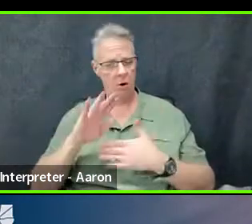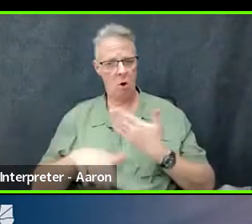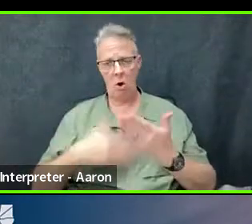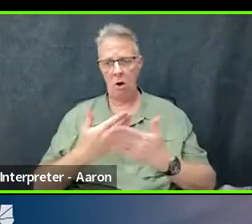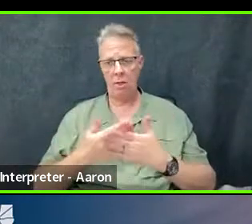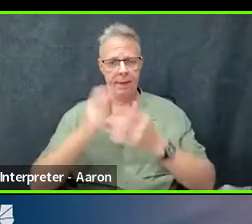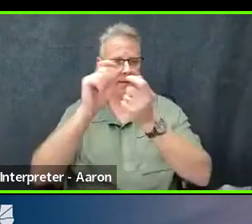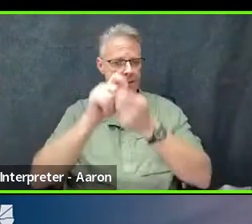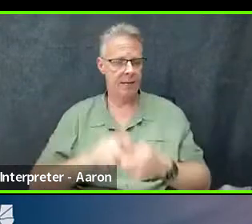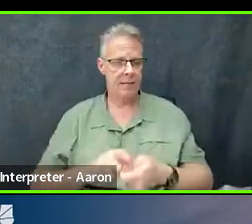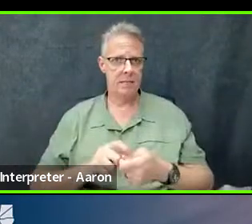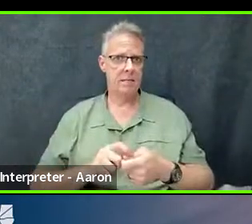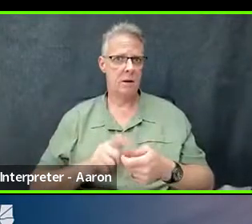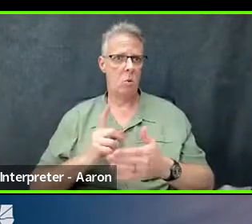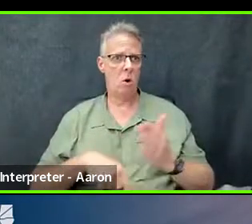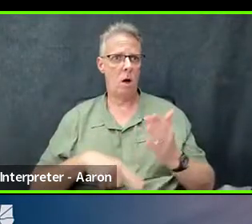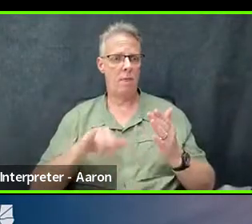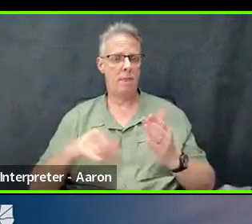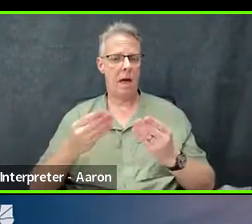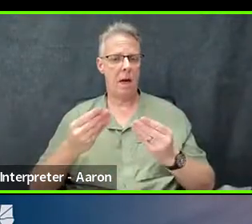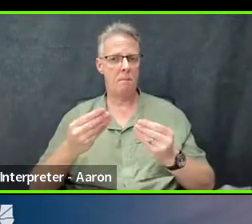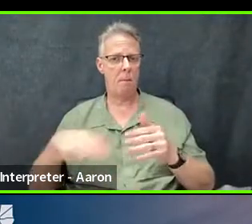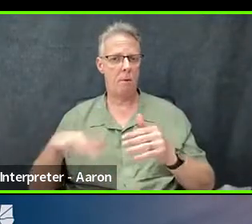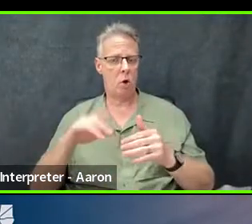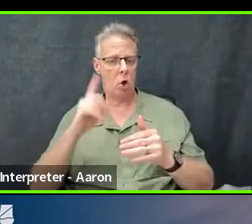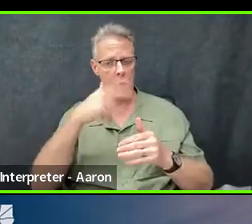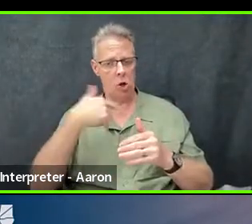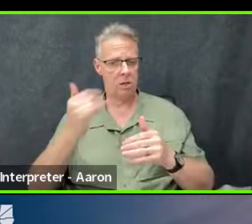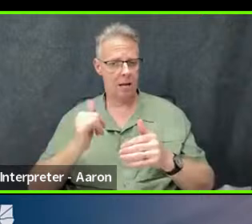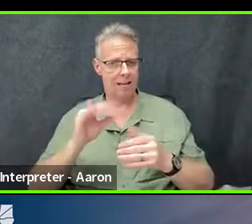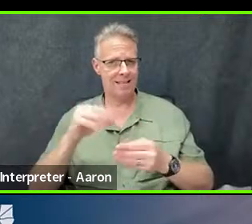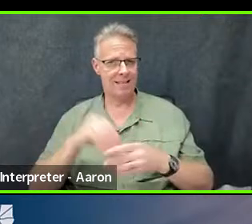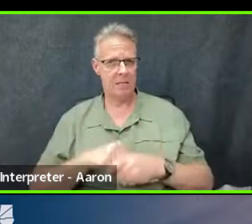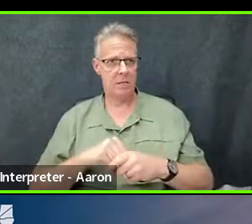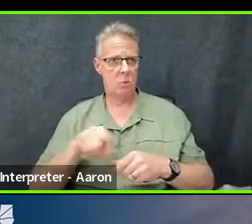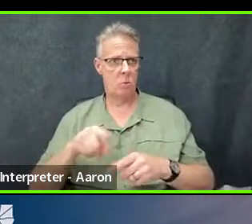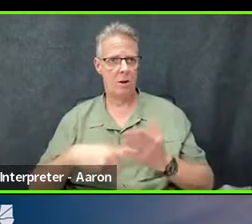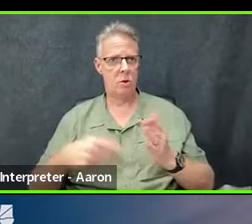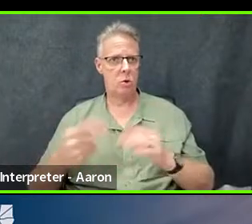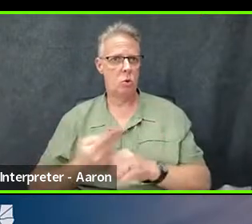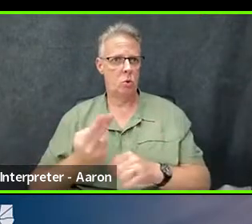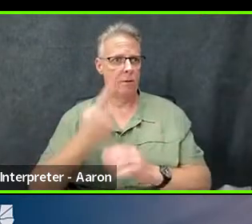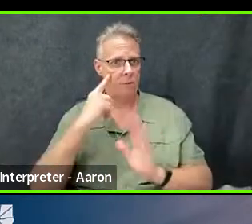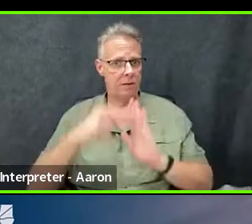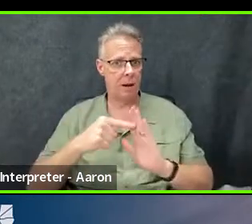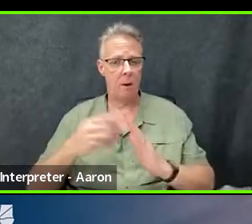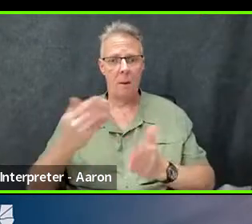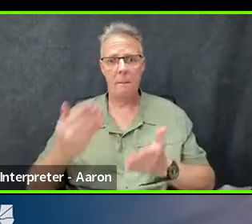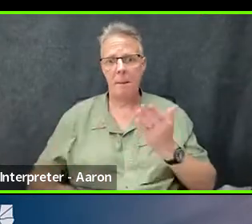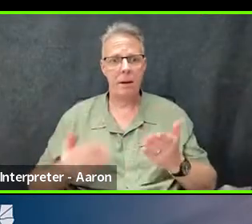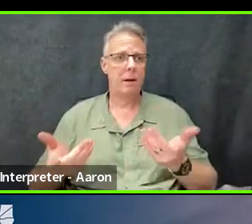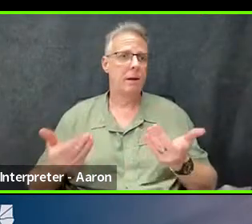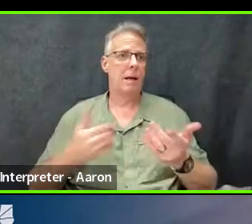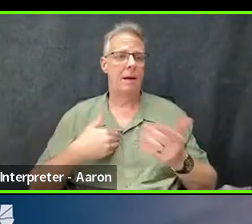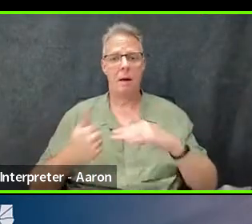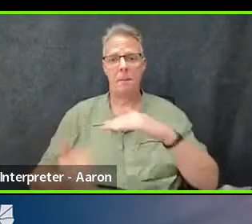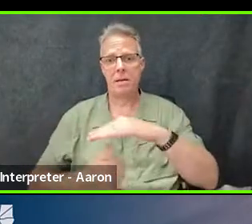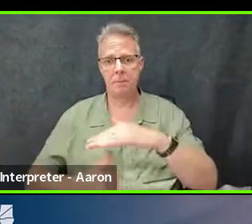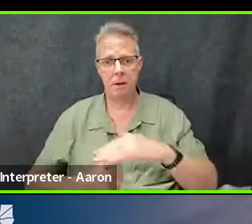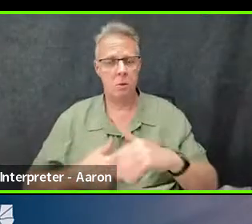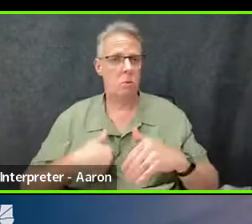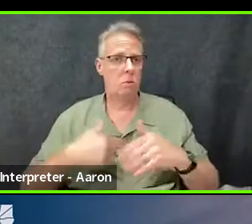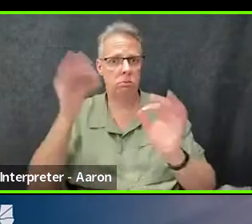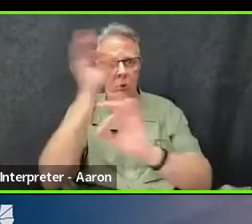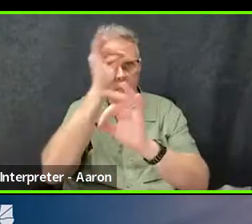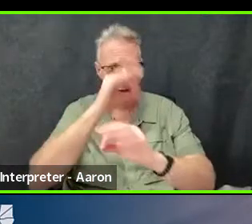details of what the property may have on its in its use. As an example, it may have a basement that we don't know